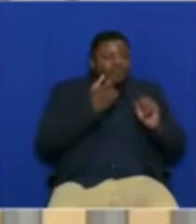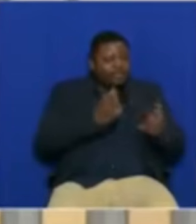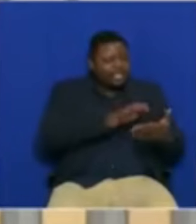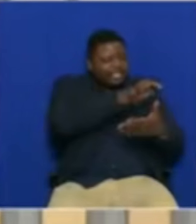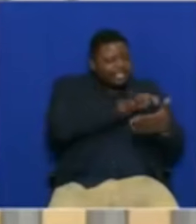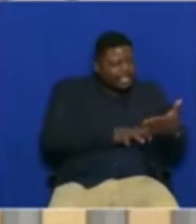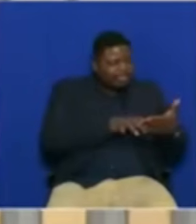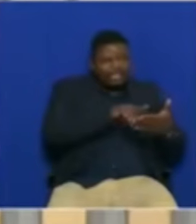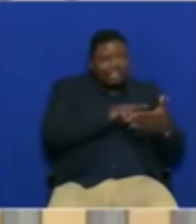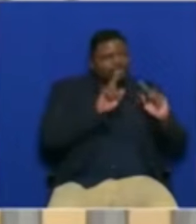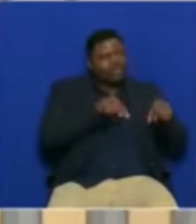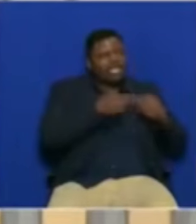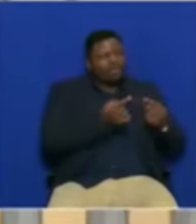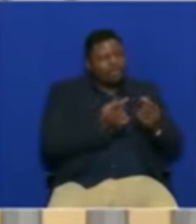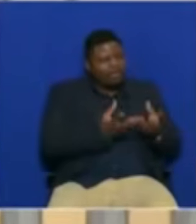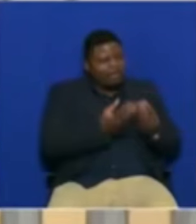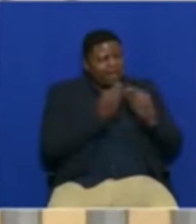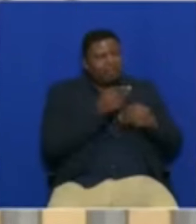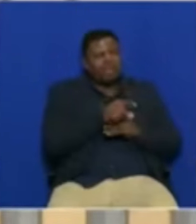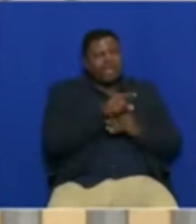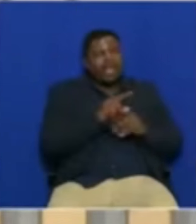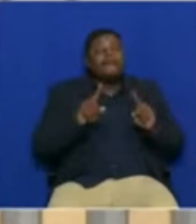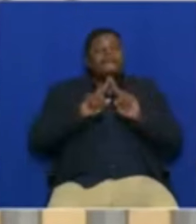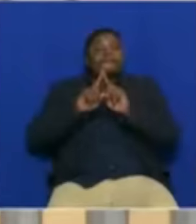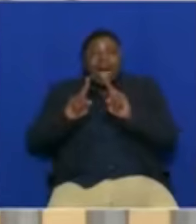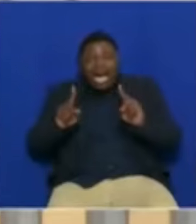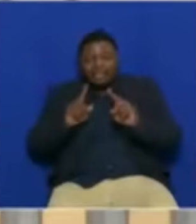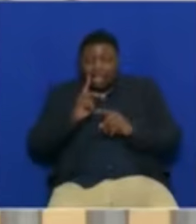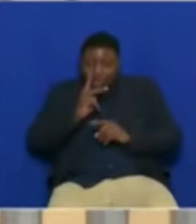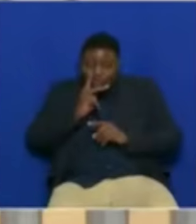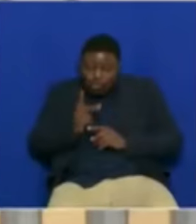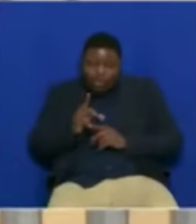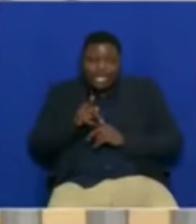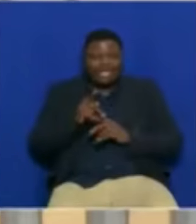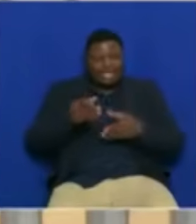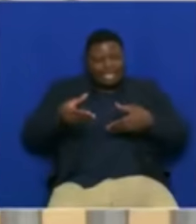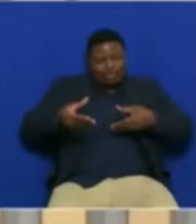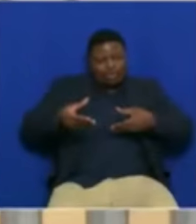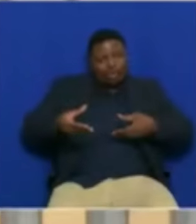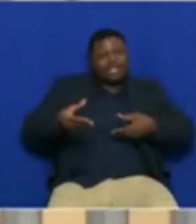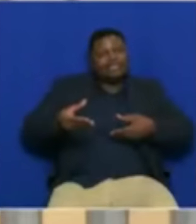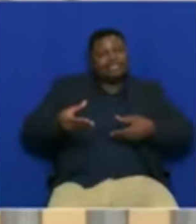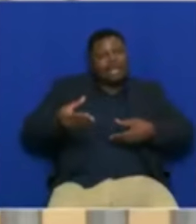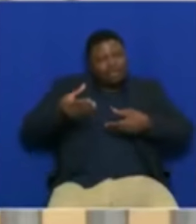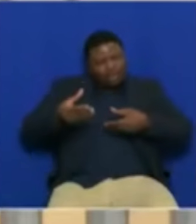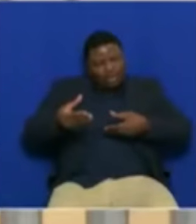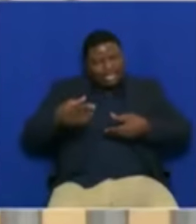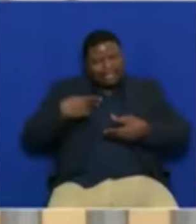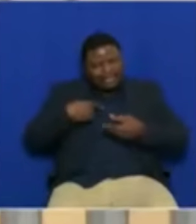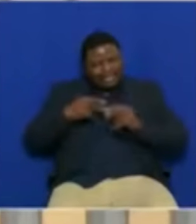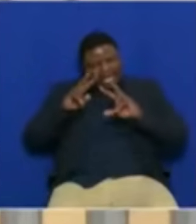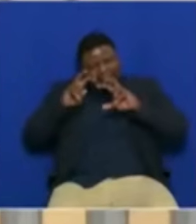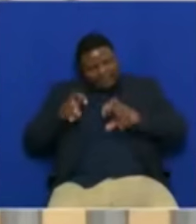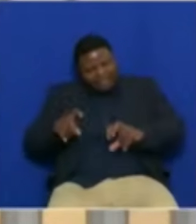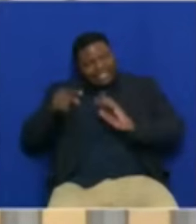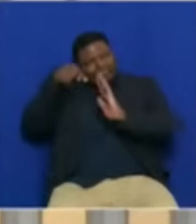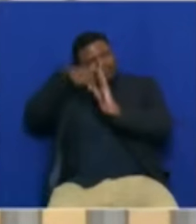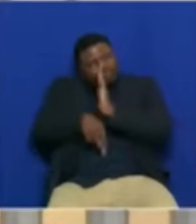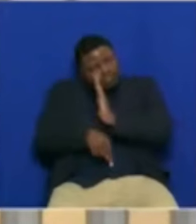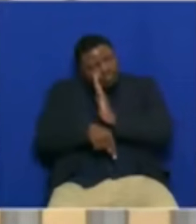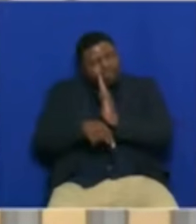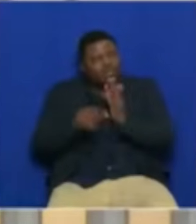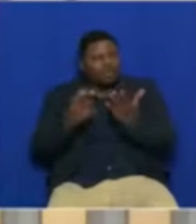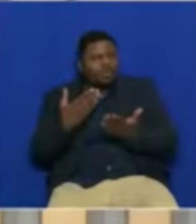itself to see how did General Khumalo. You go with that in mind. He's talking